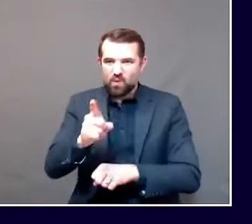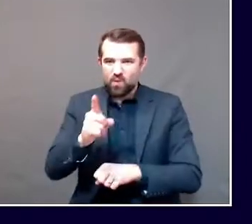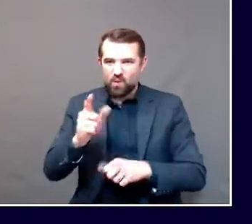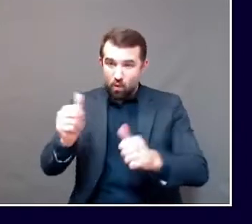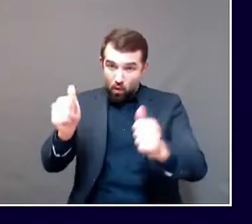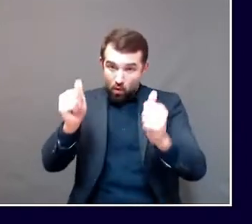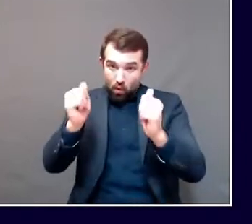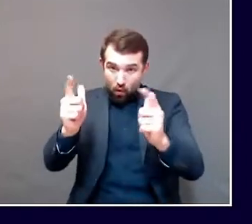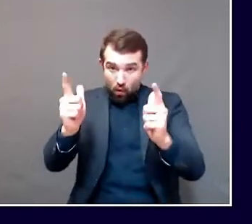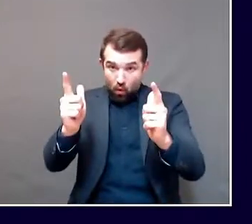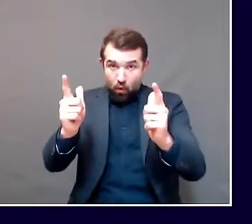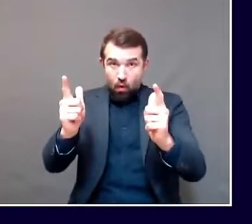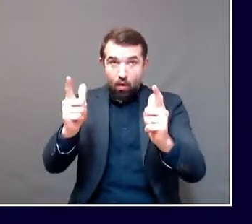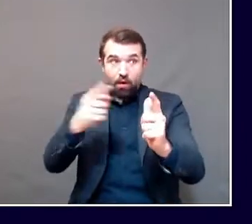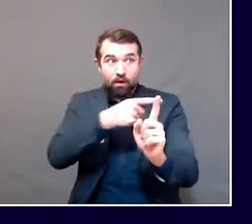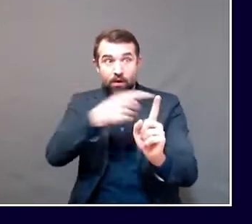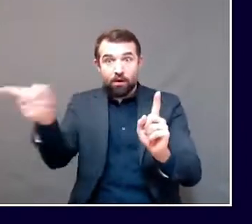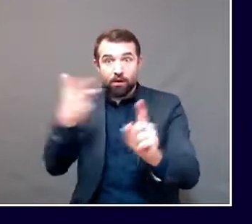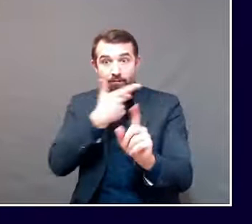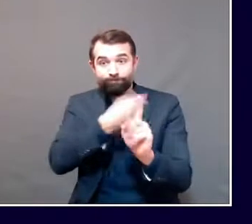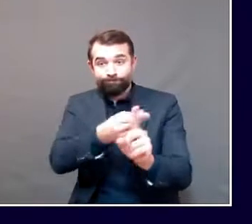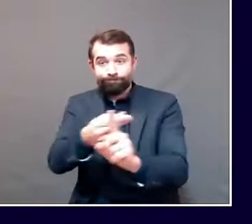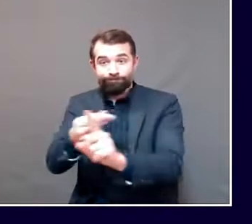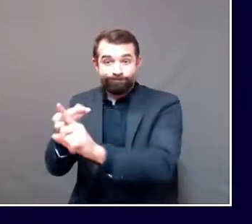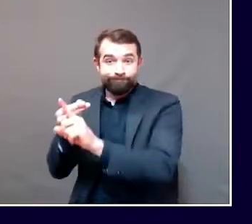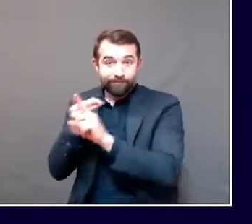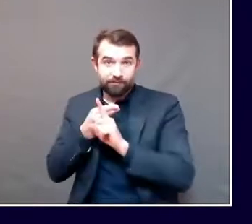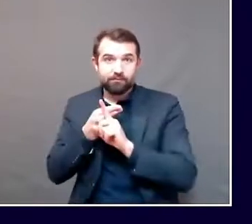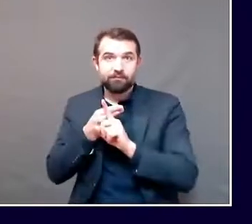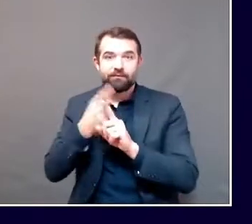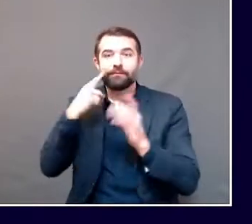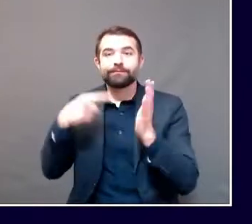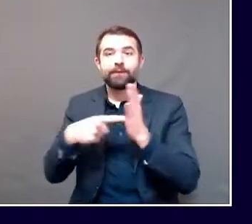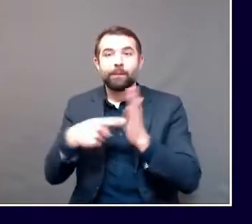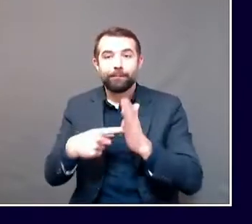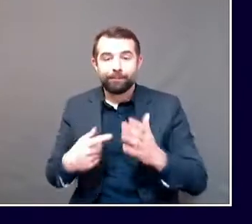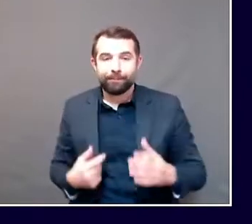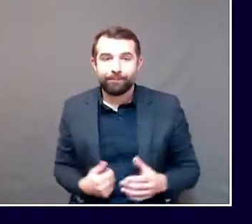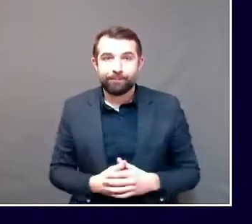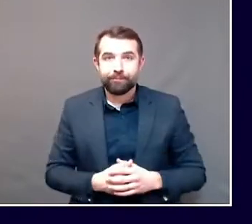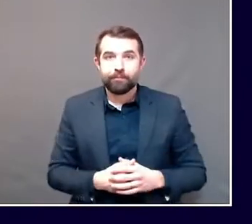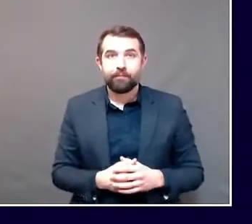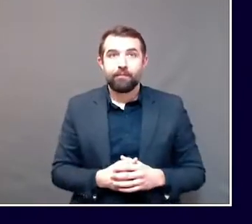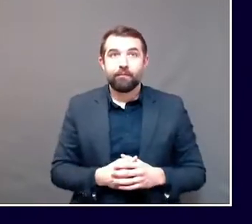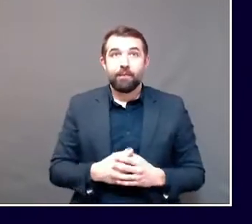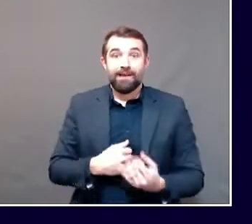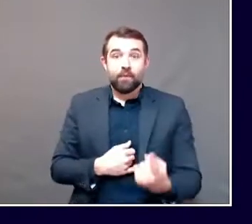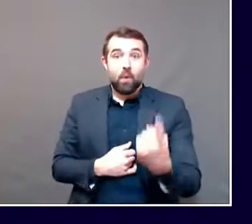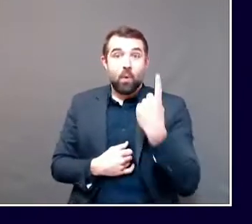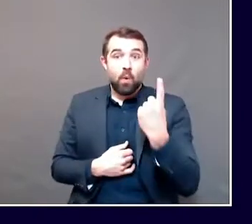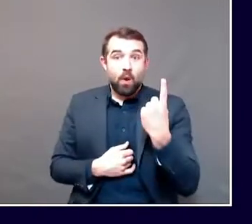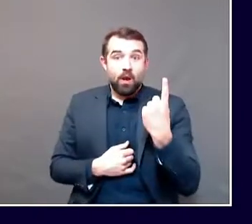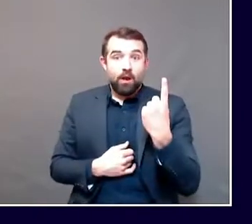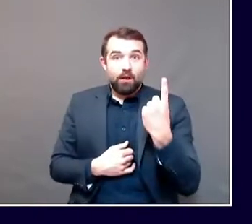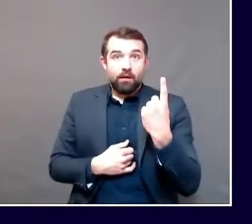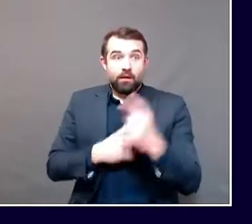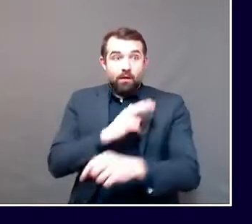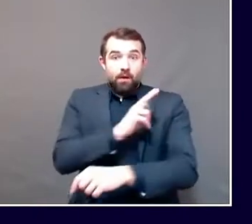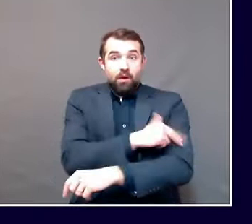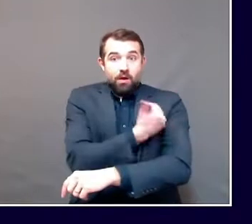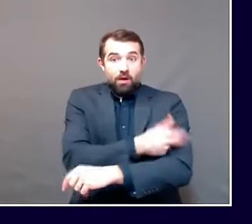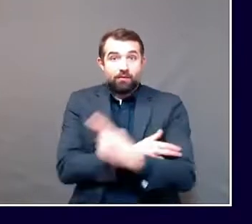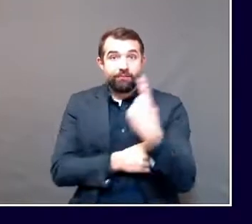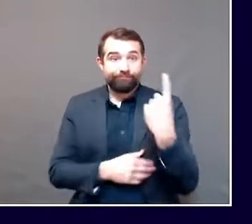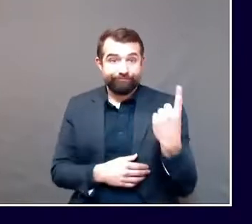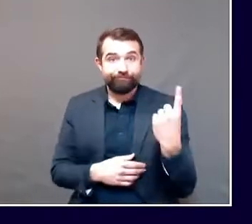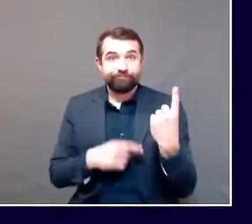facility only vaccinated, I'm making up a number, 30 or 40 or 50% of their staff and residents, then visitation poses a